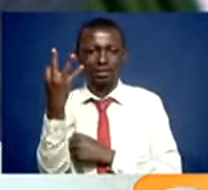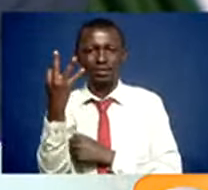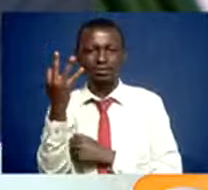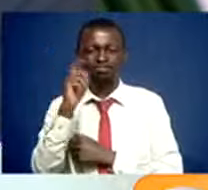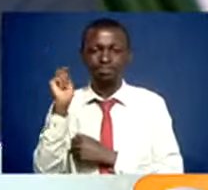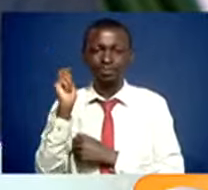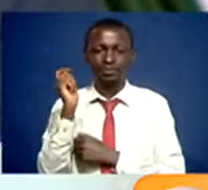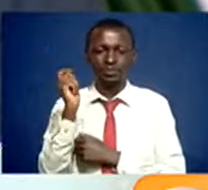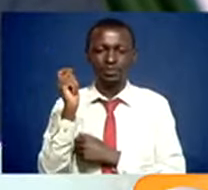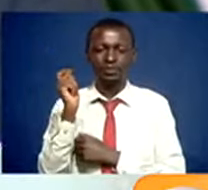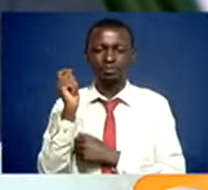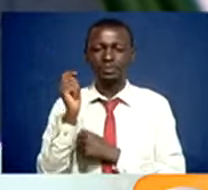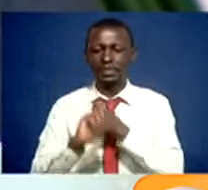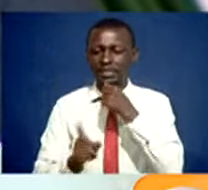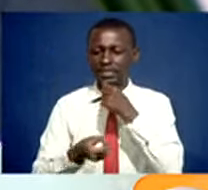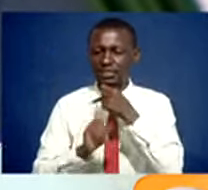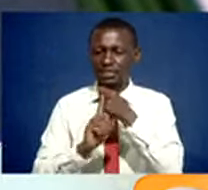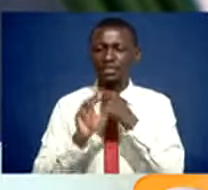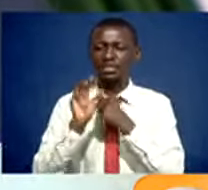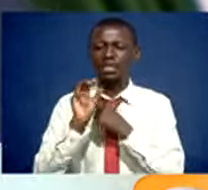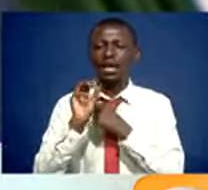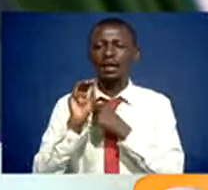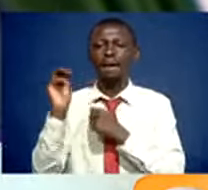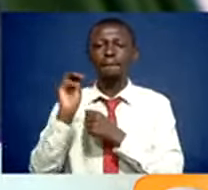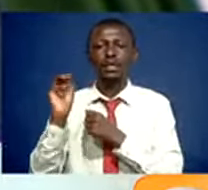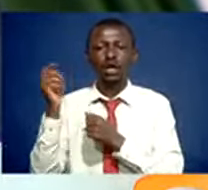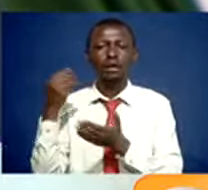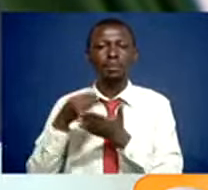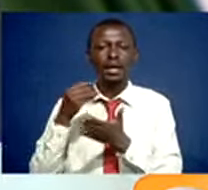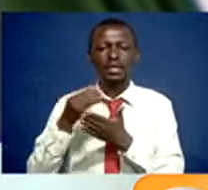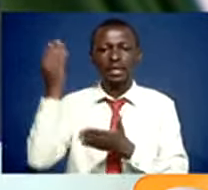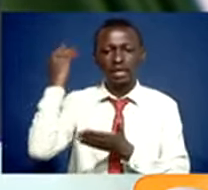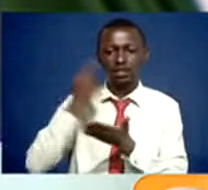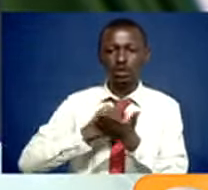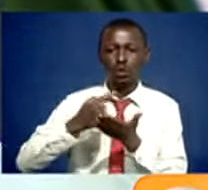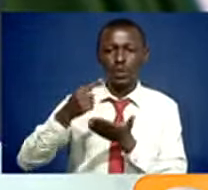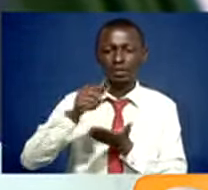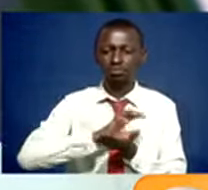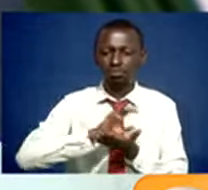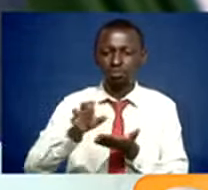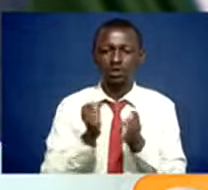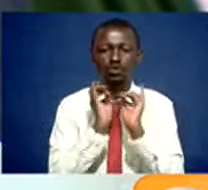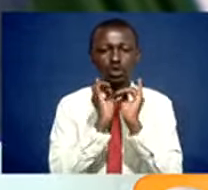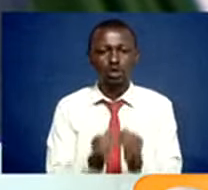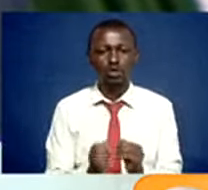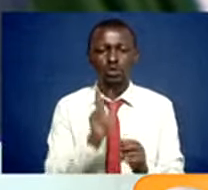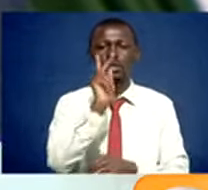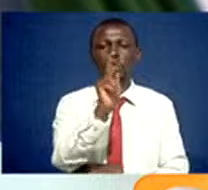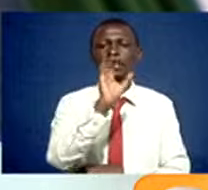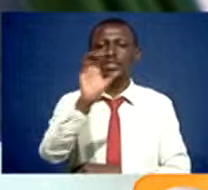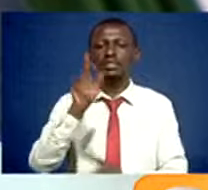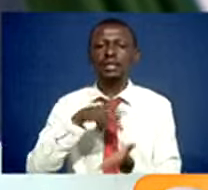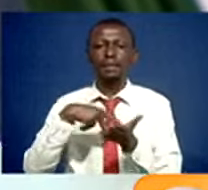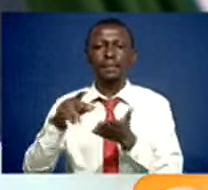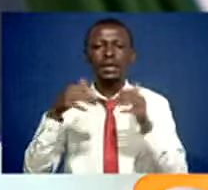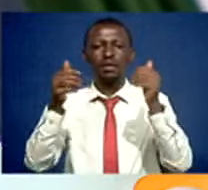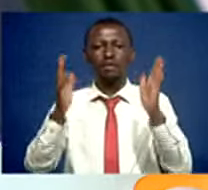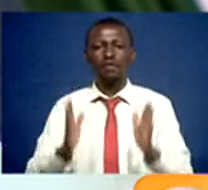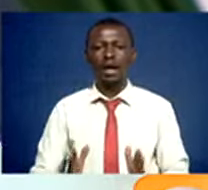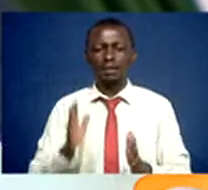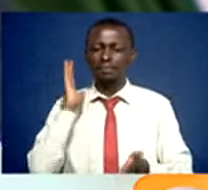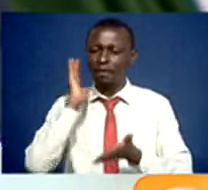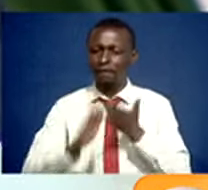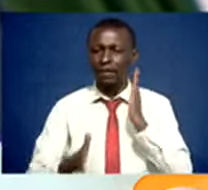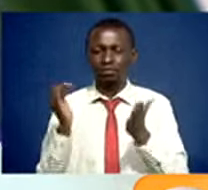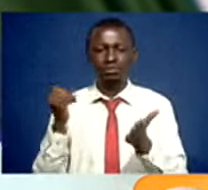2023. Kenya shilling 600 million was released last week to New KCC to pay farmers promptly as part